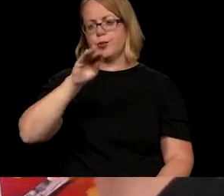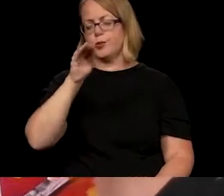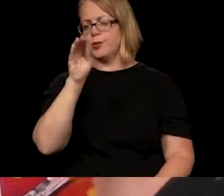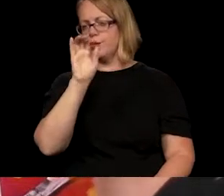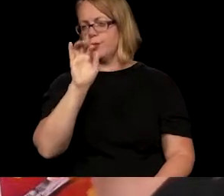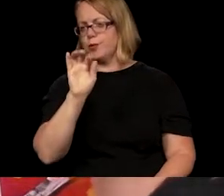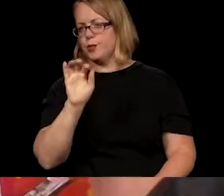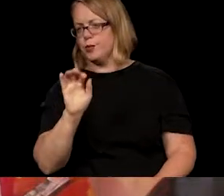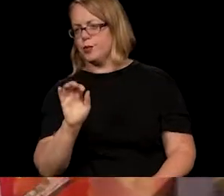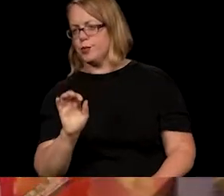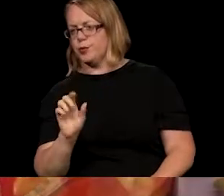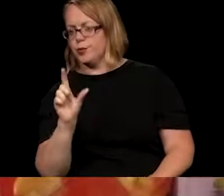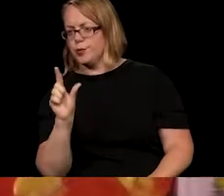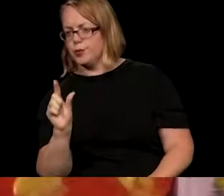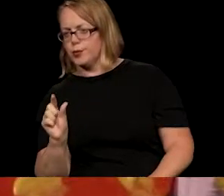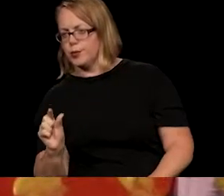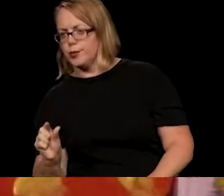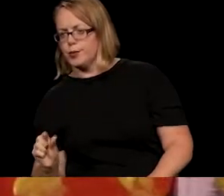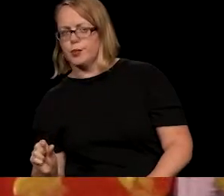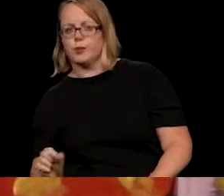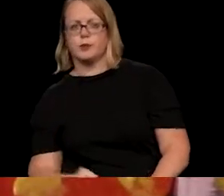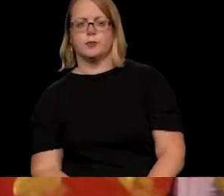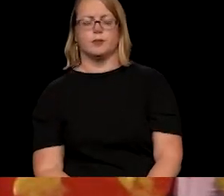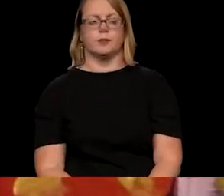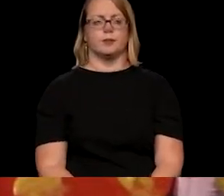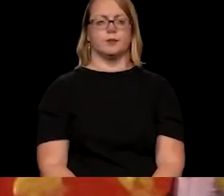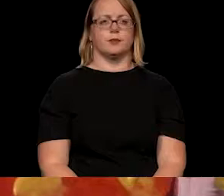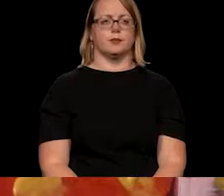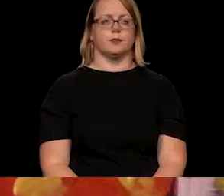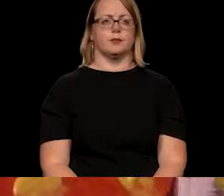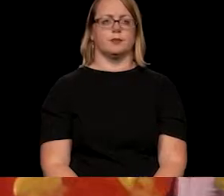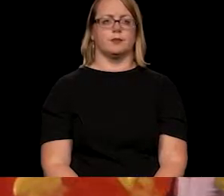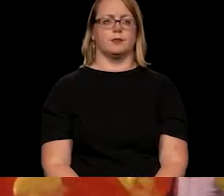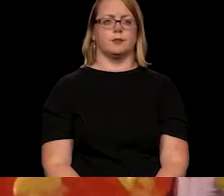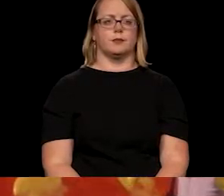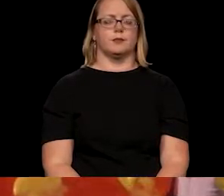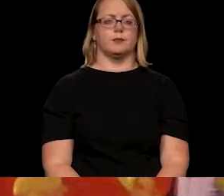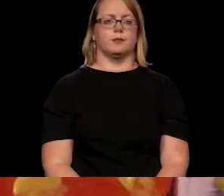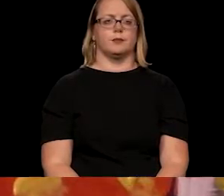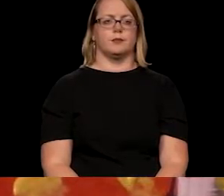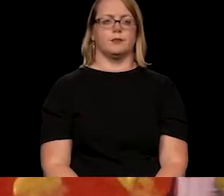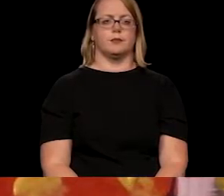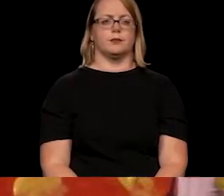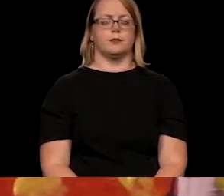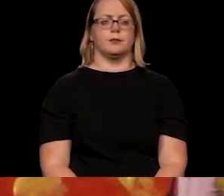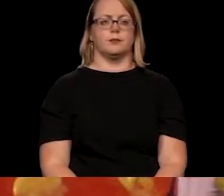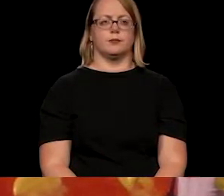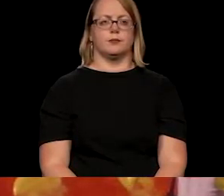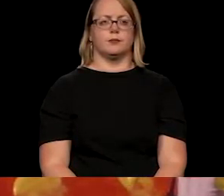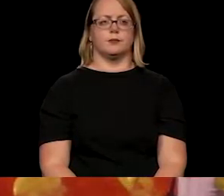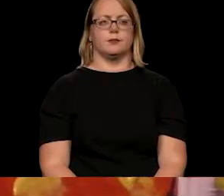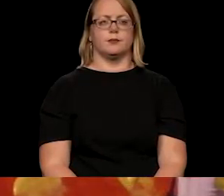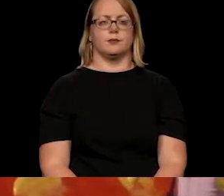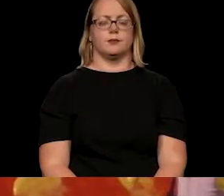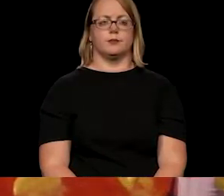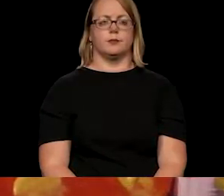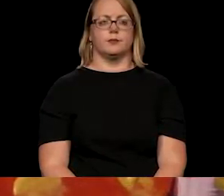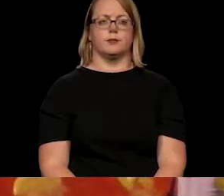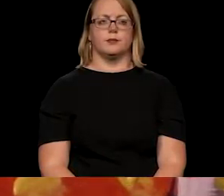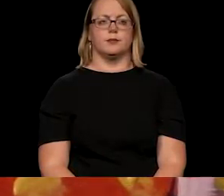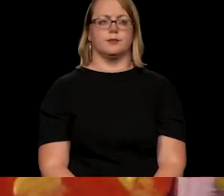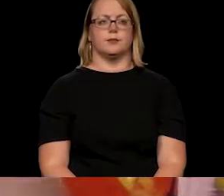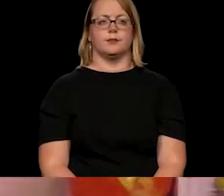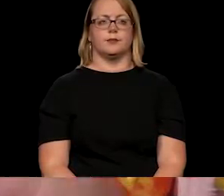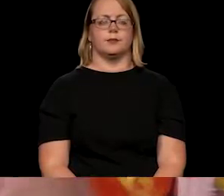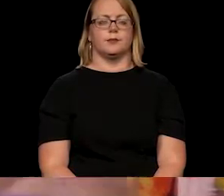You don't want to cover all of that purple, but you do want a few leaves to kind of come down a bit.